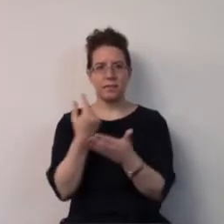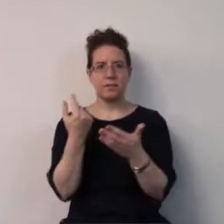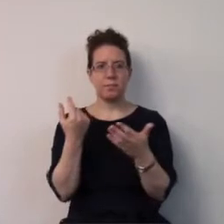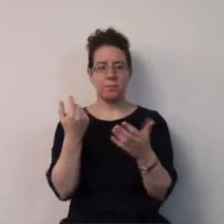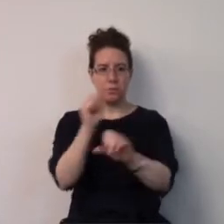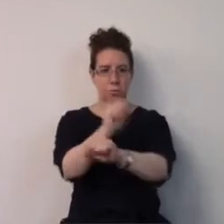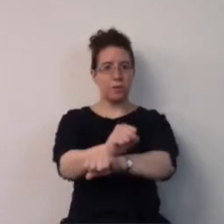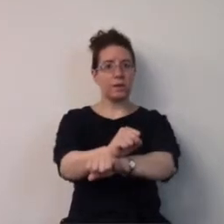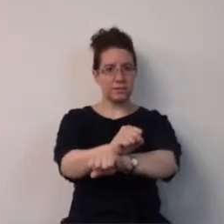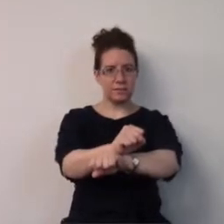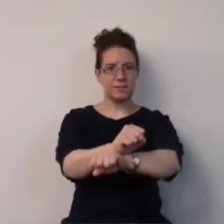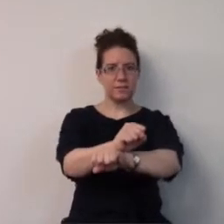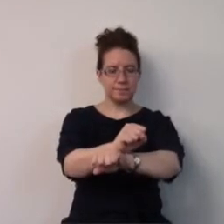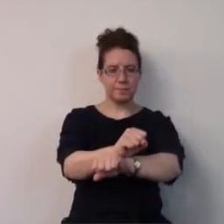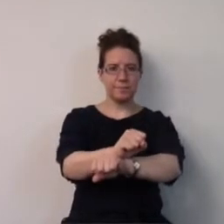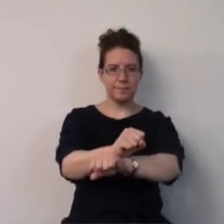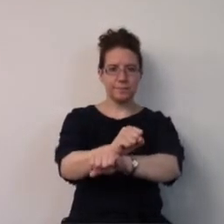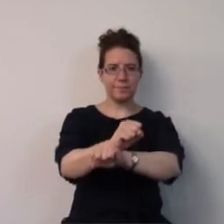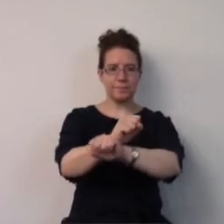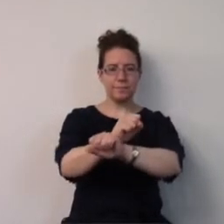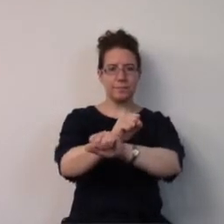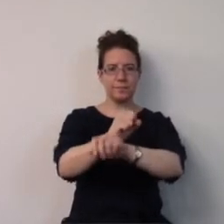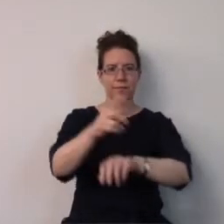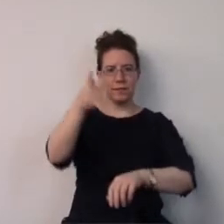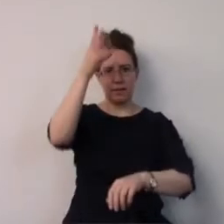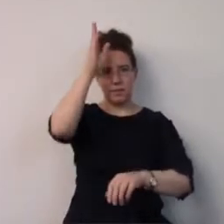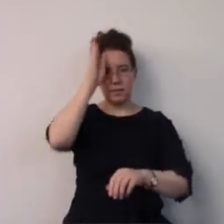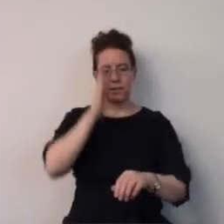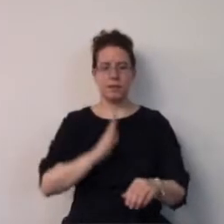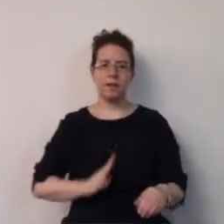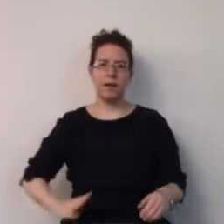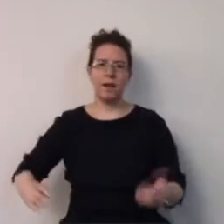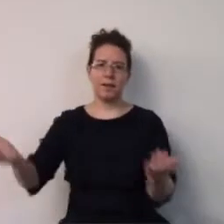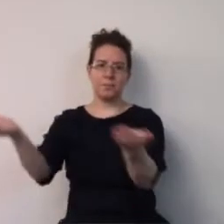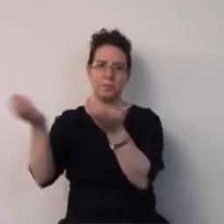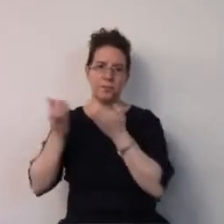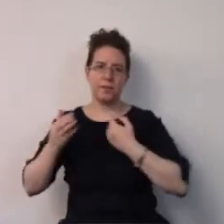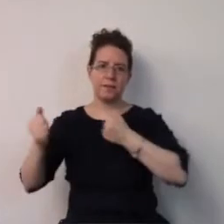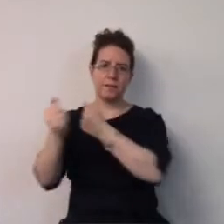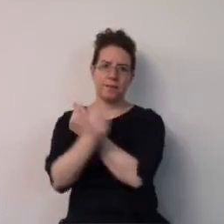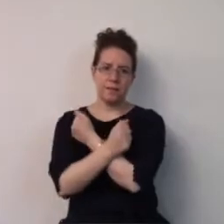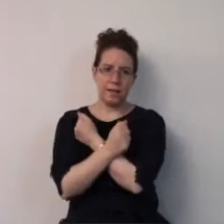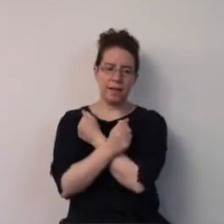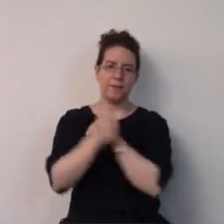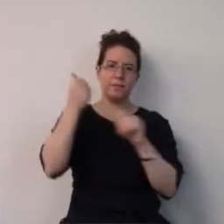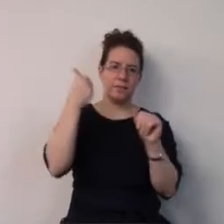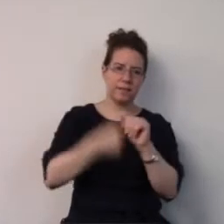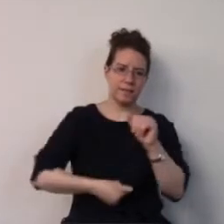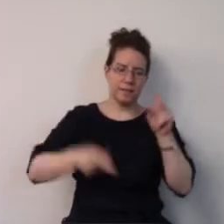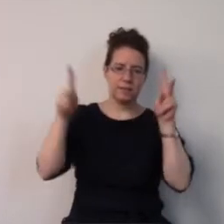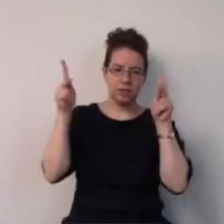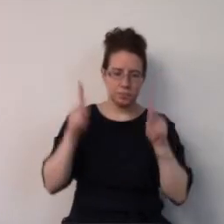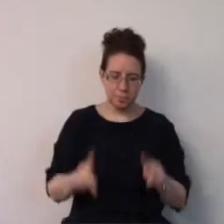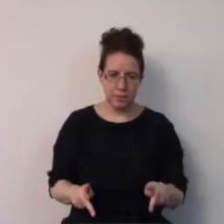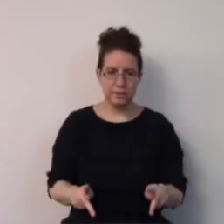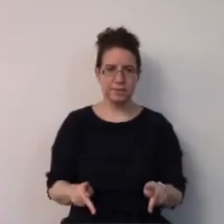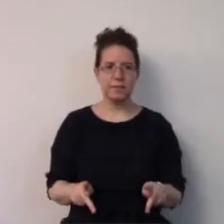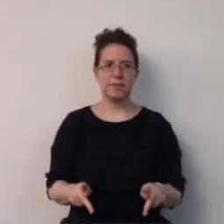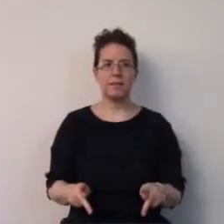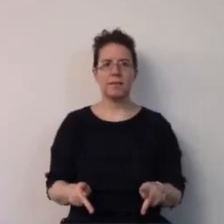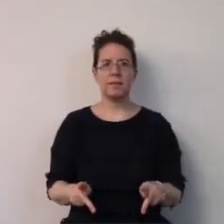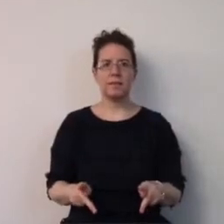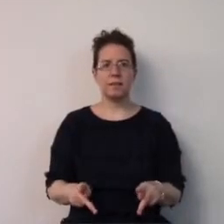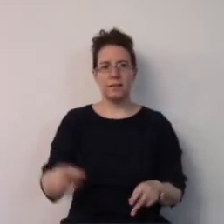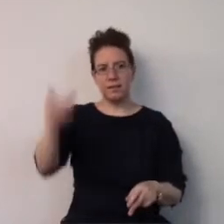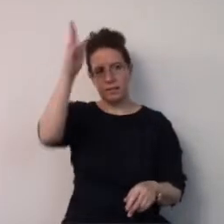And you need to guard that relationship. Amen. This is the greatest thing in the earth. to have a